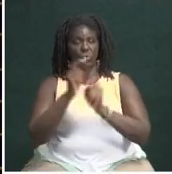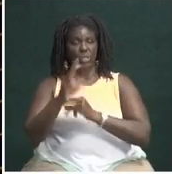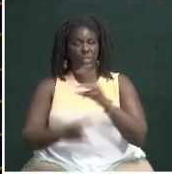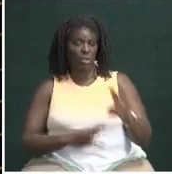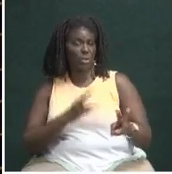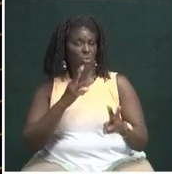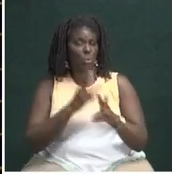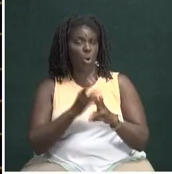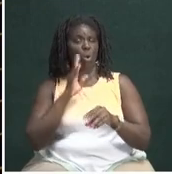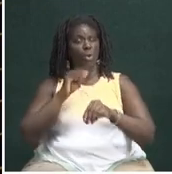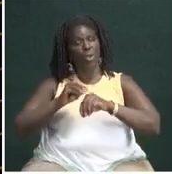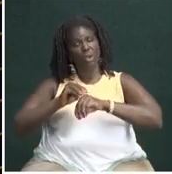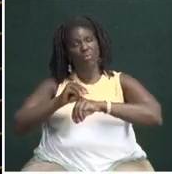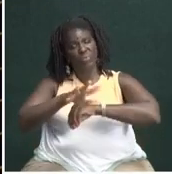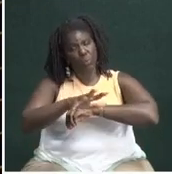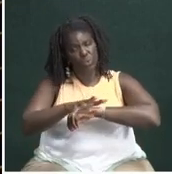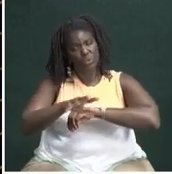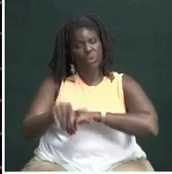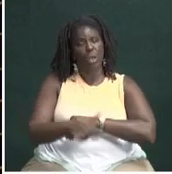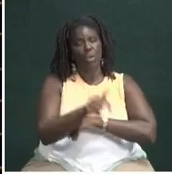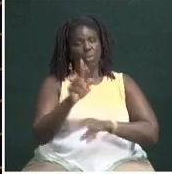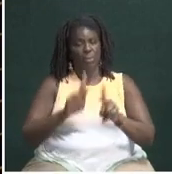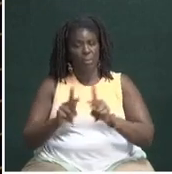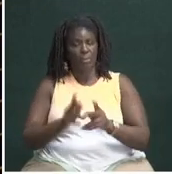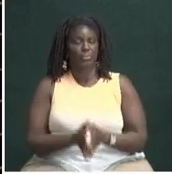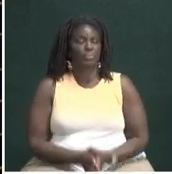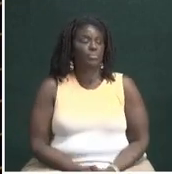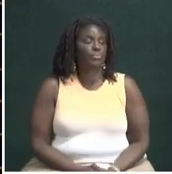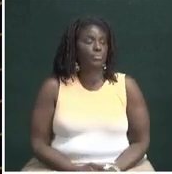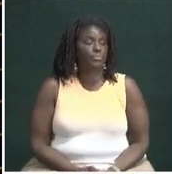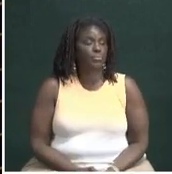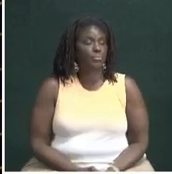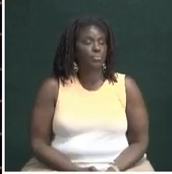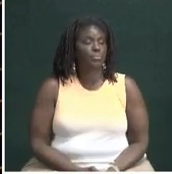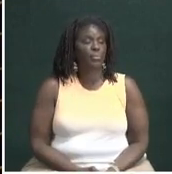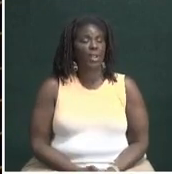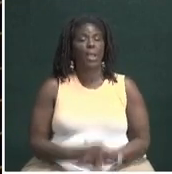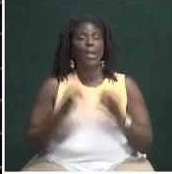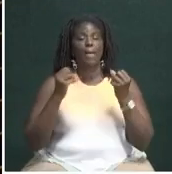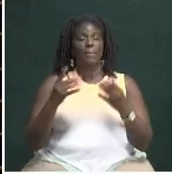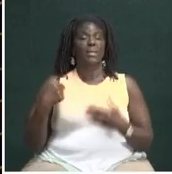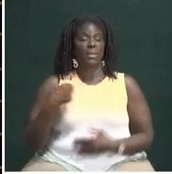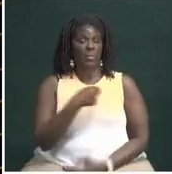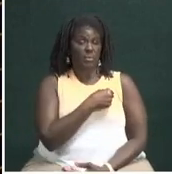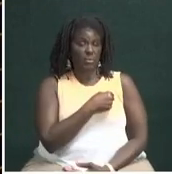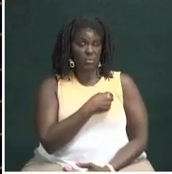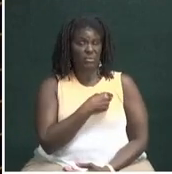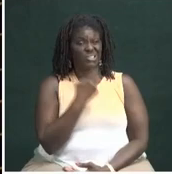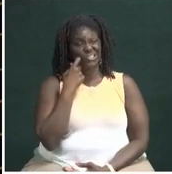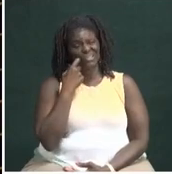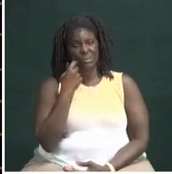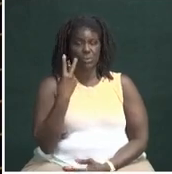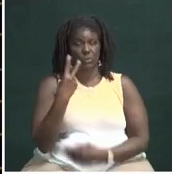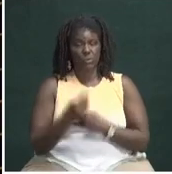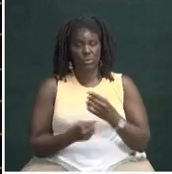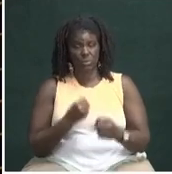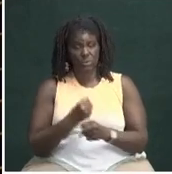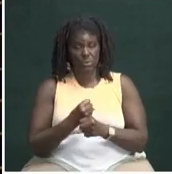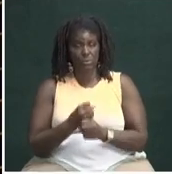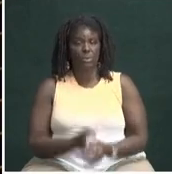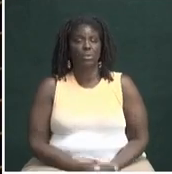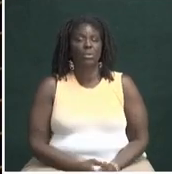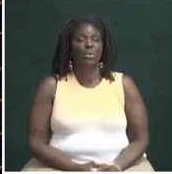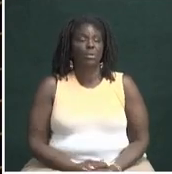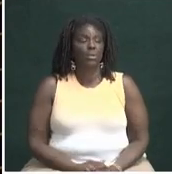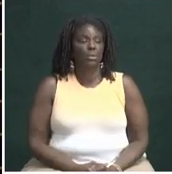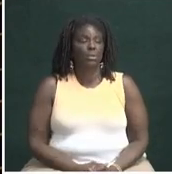have an impact on other people's lives. For many of us, these last 2 years, and